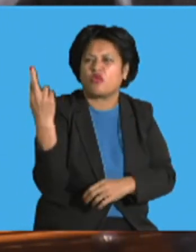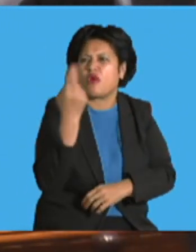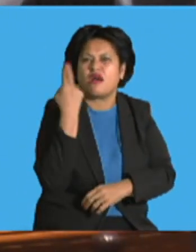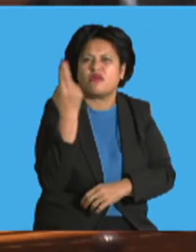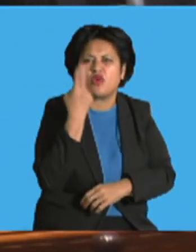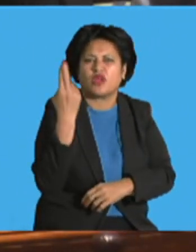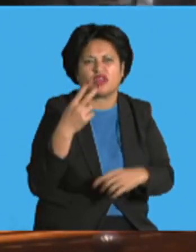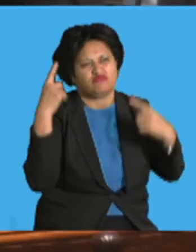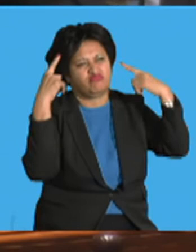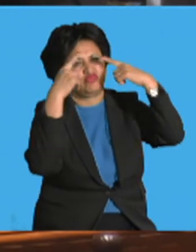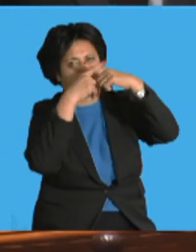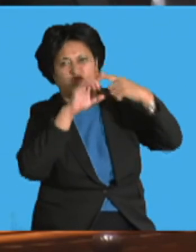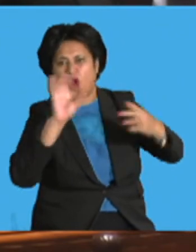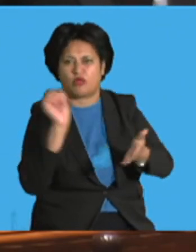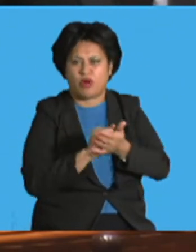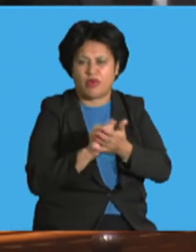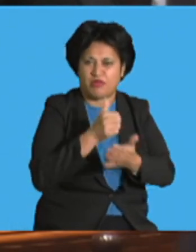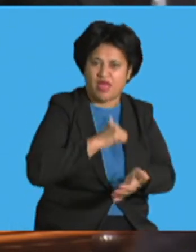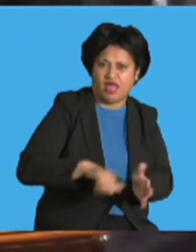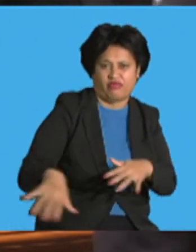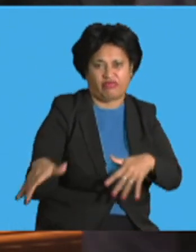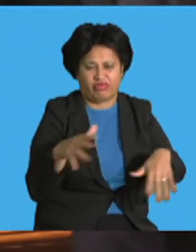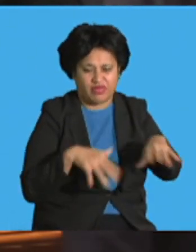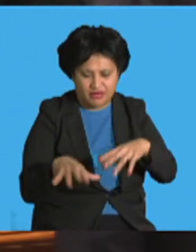drunken disorderly, and so forth.